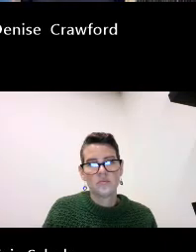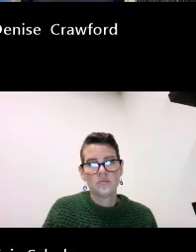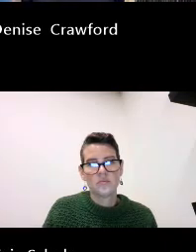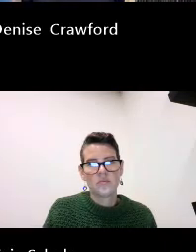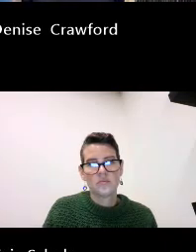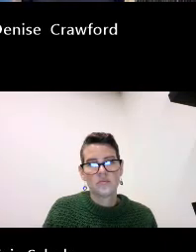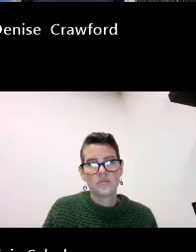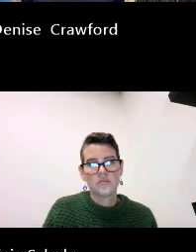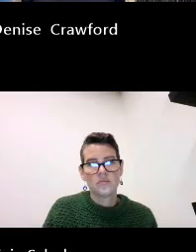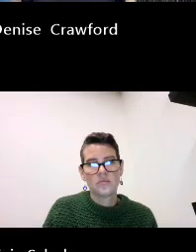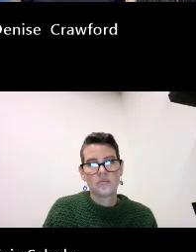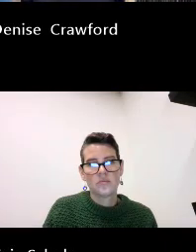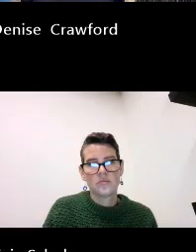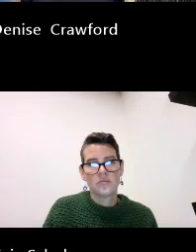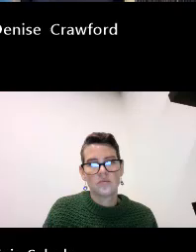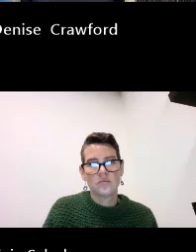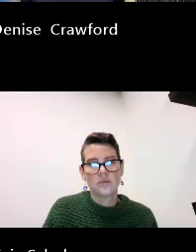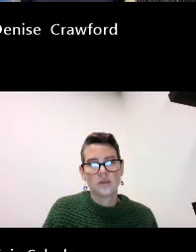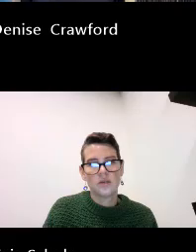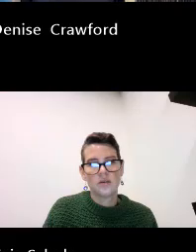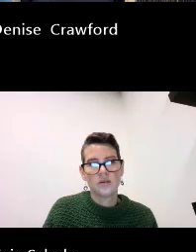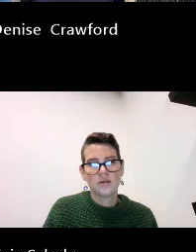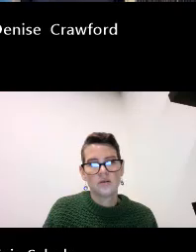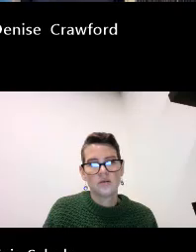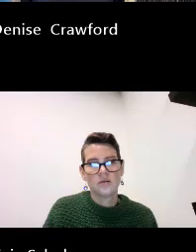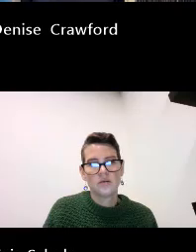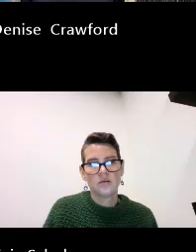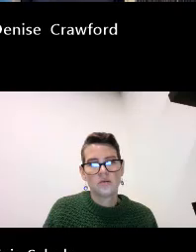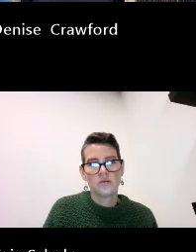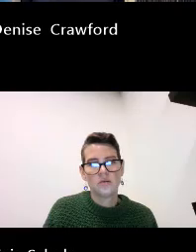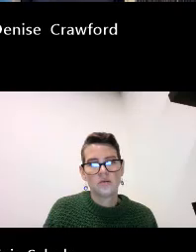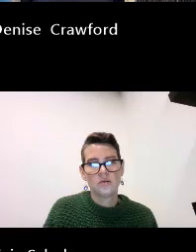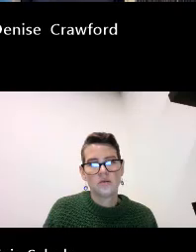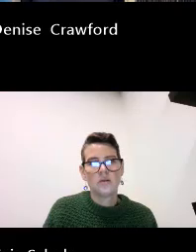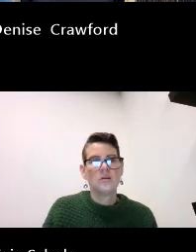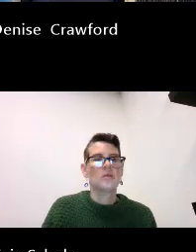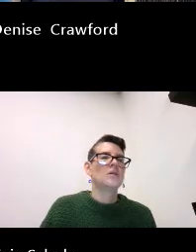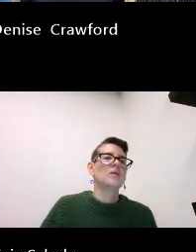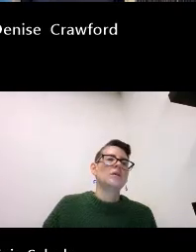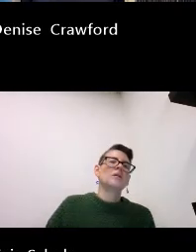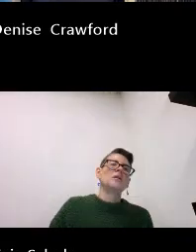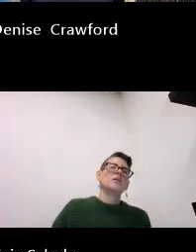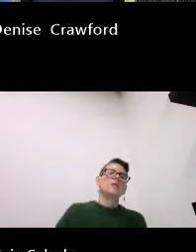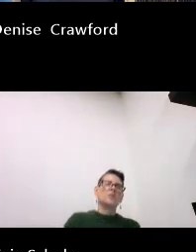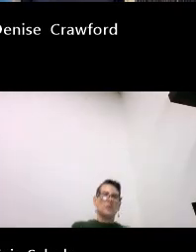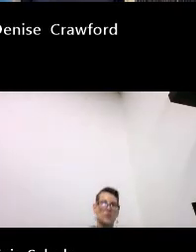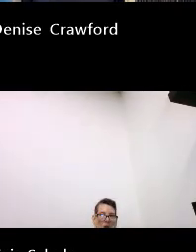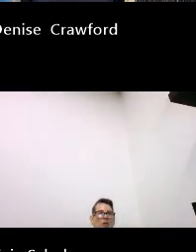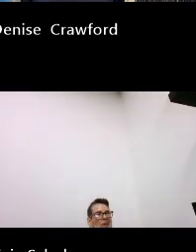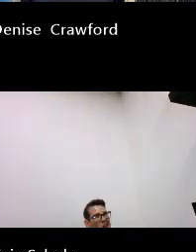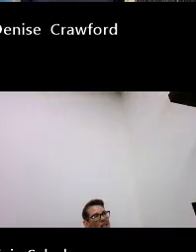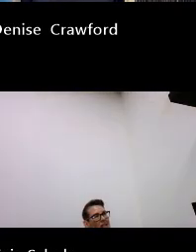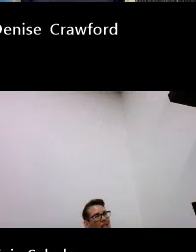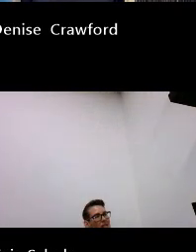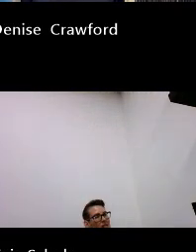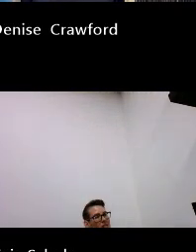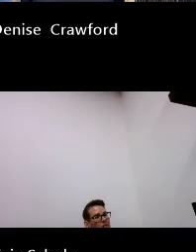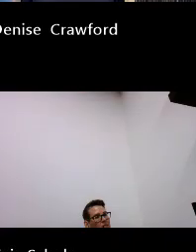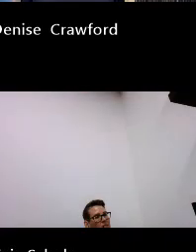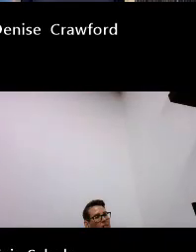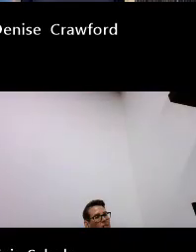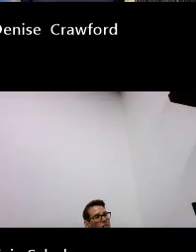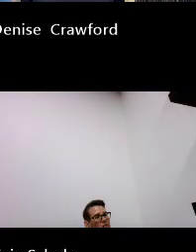response to the services that are being provided, their response to the techniques they're being taught,